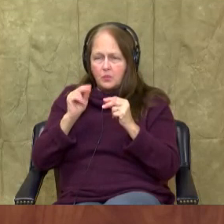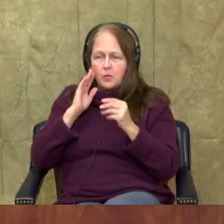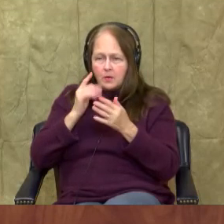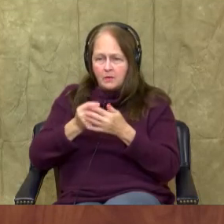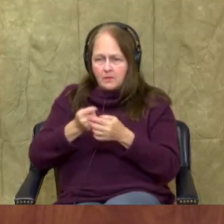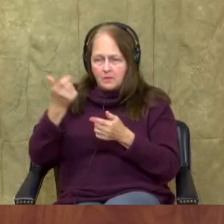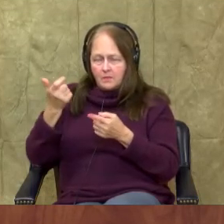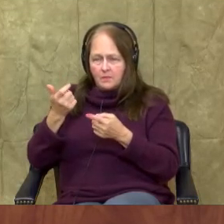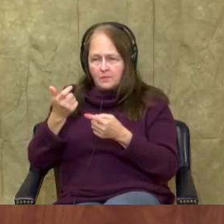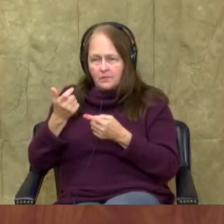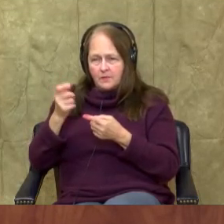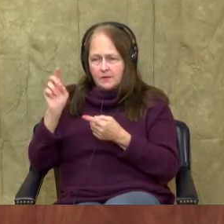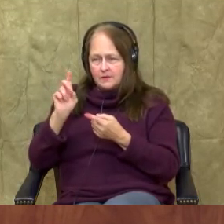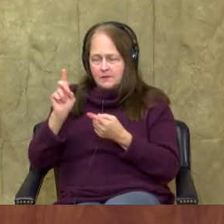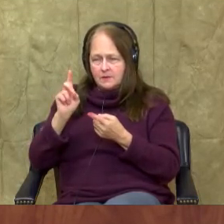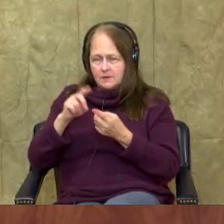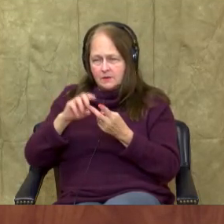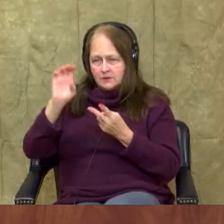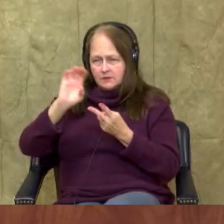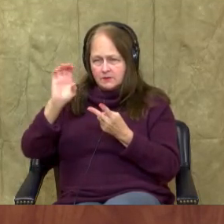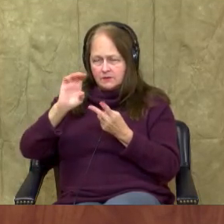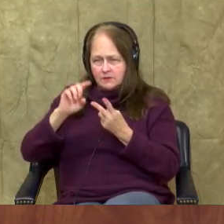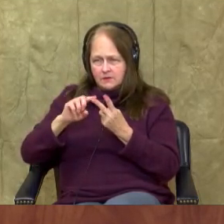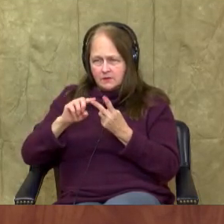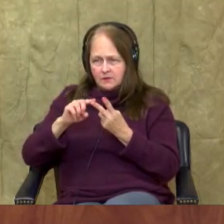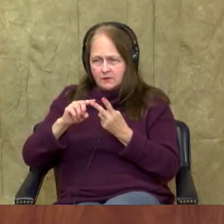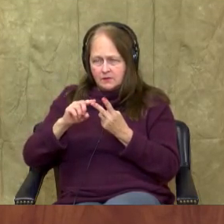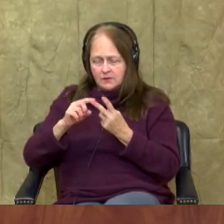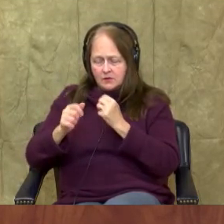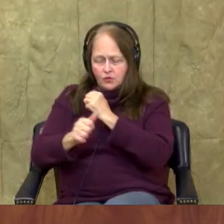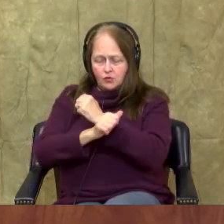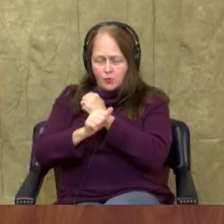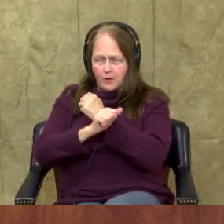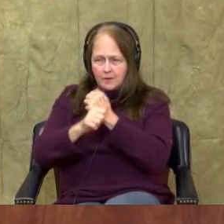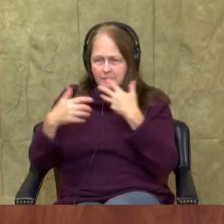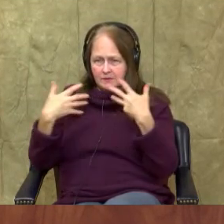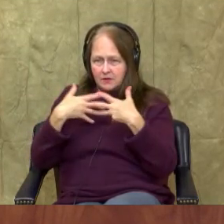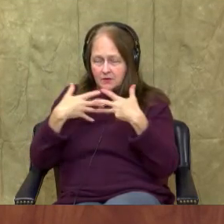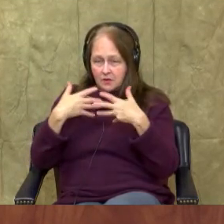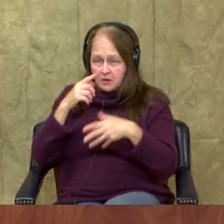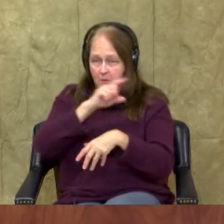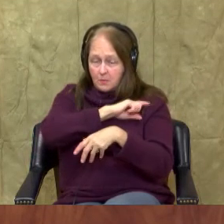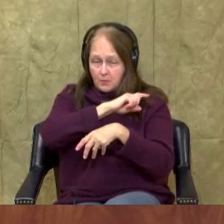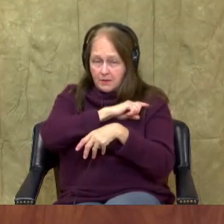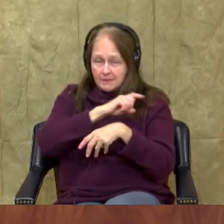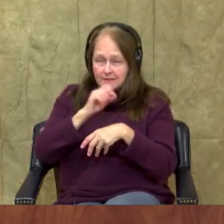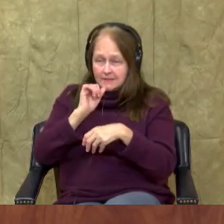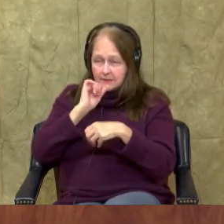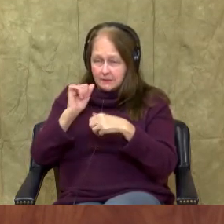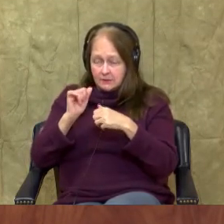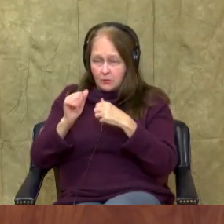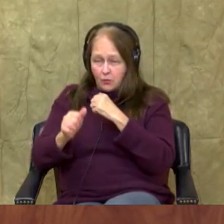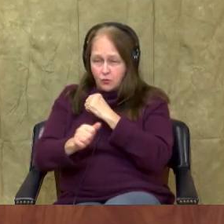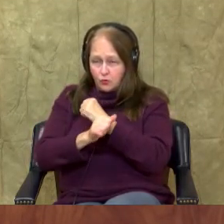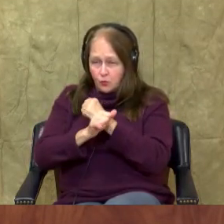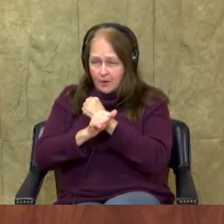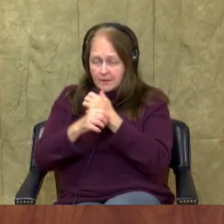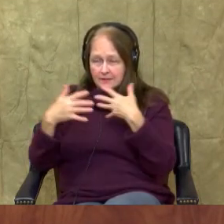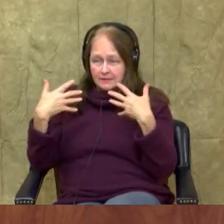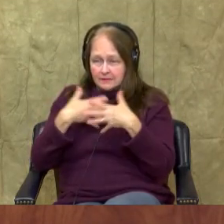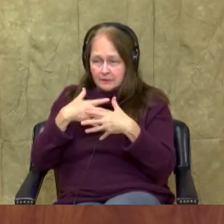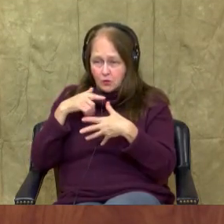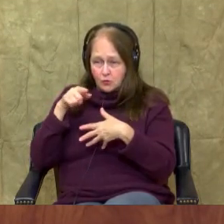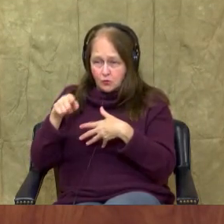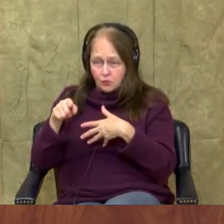eliminate that. If we look at C, threatening and scary, does he come across some situation that puts him